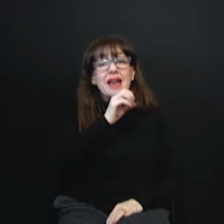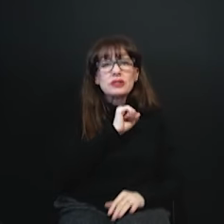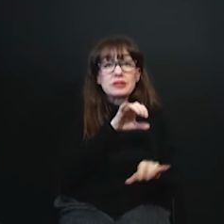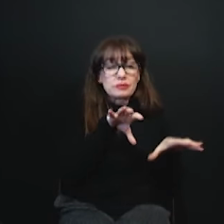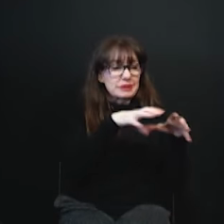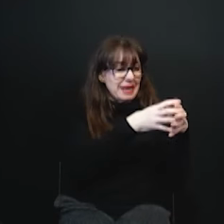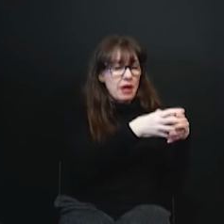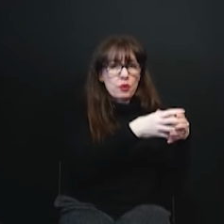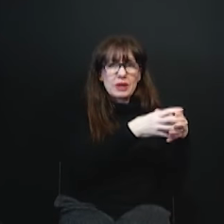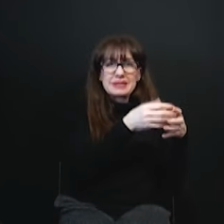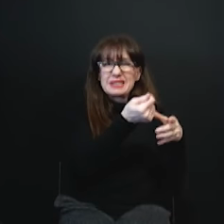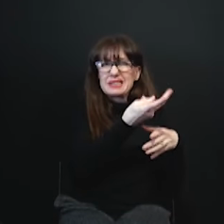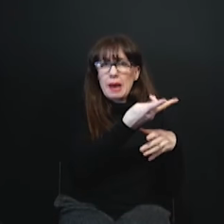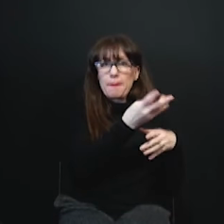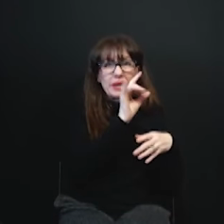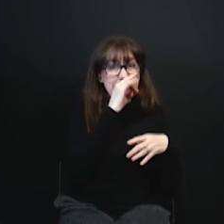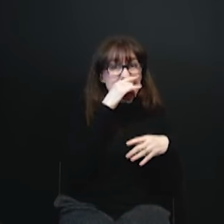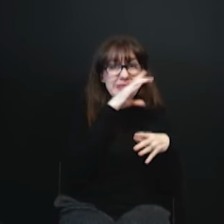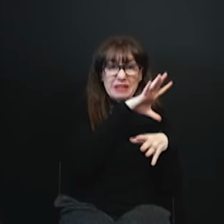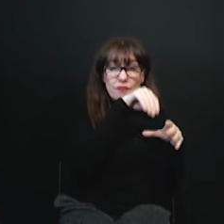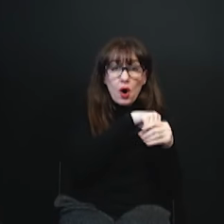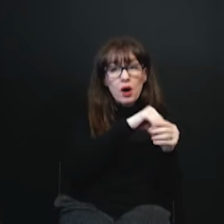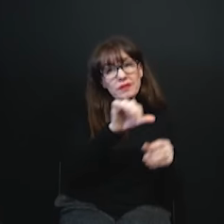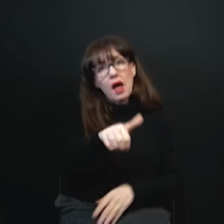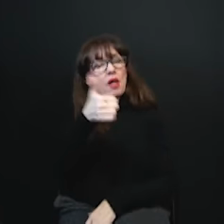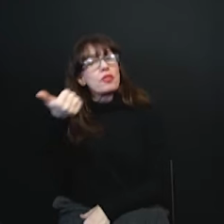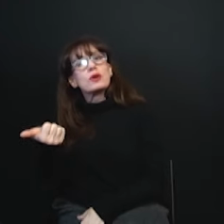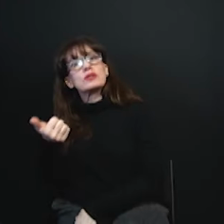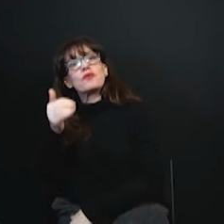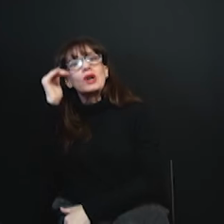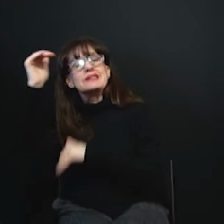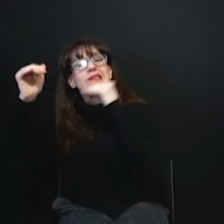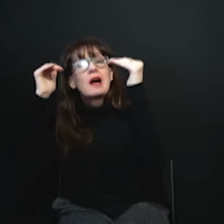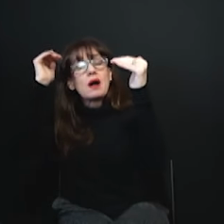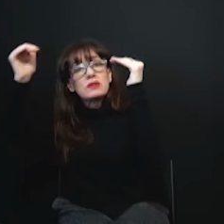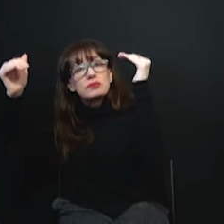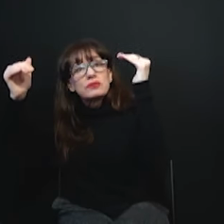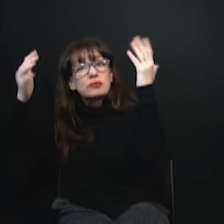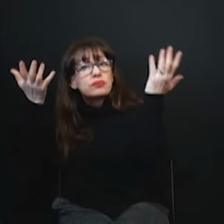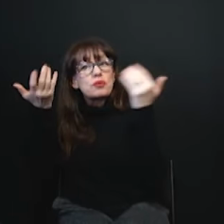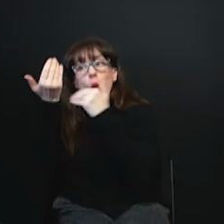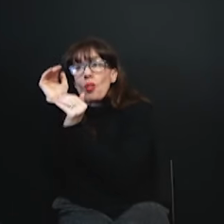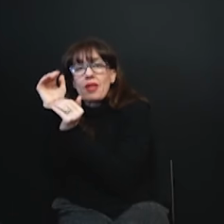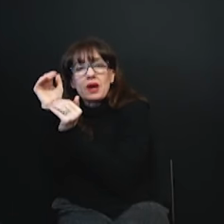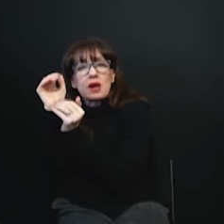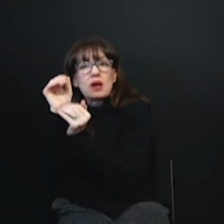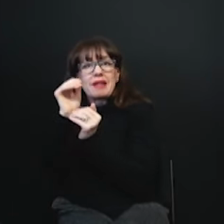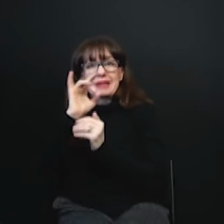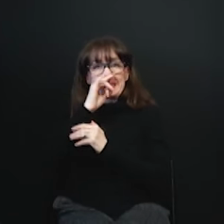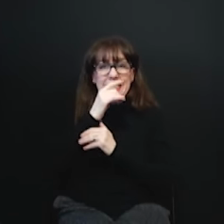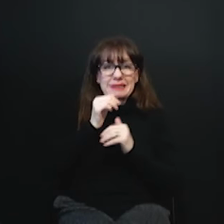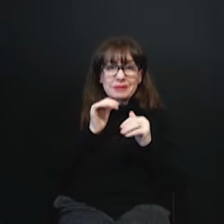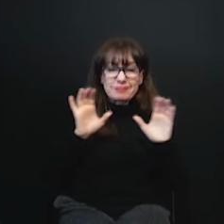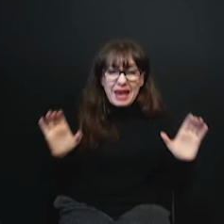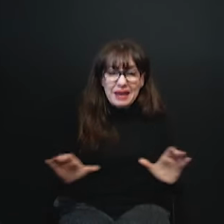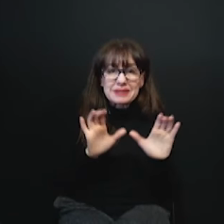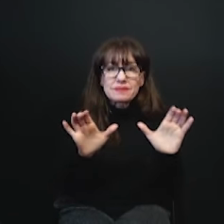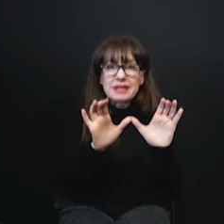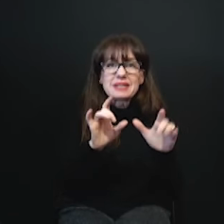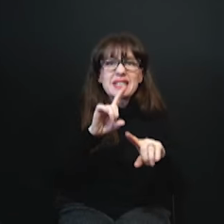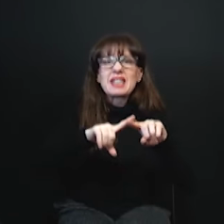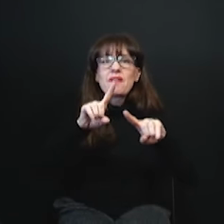gathering. Some are all the kids are involved. Others are for adults only, and we have other kids' activities happening. So there's just so many different